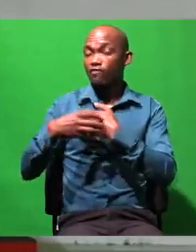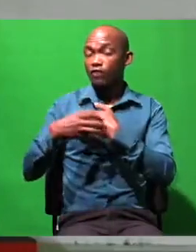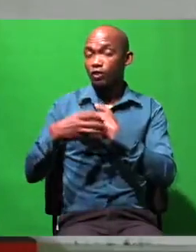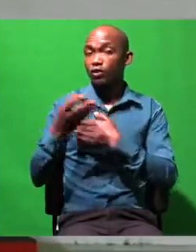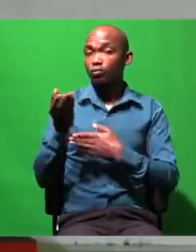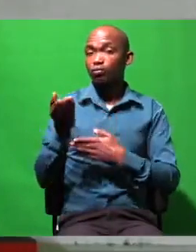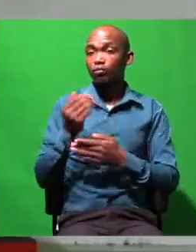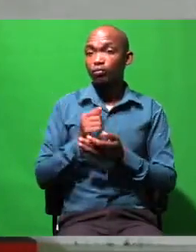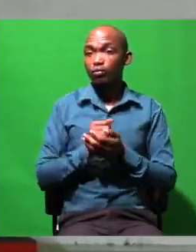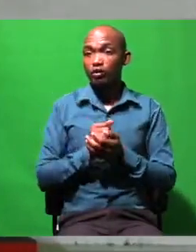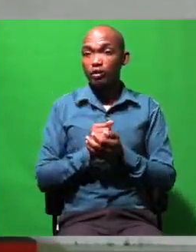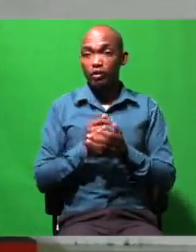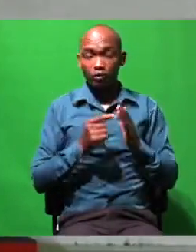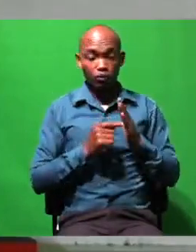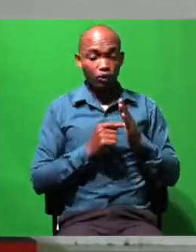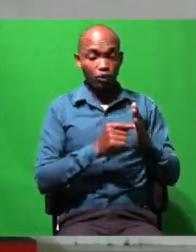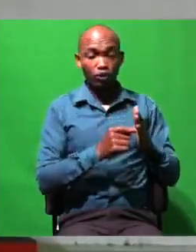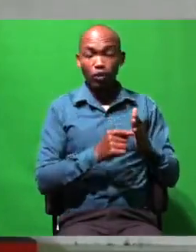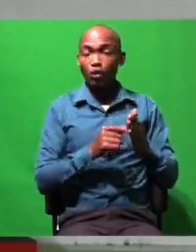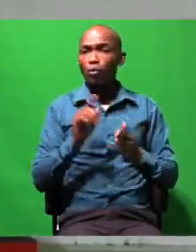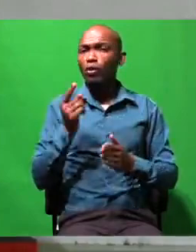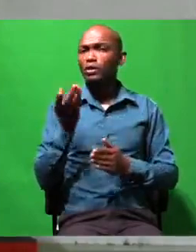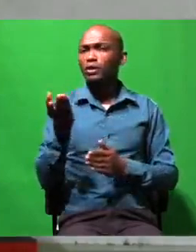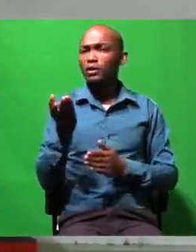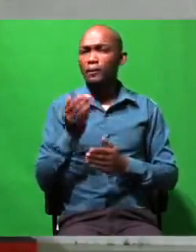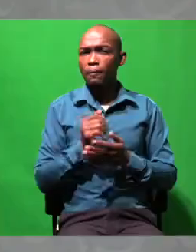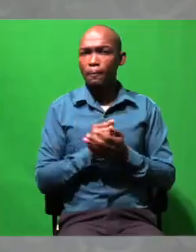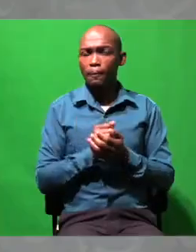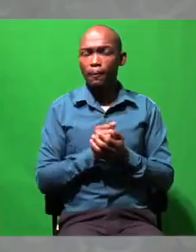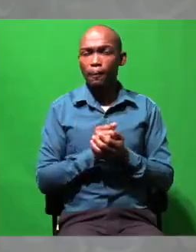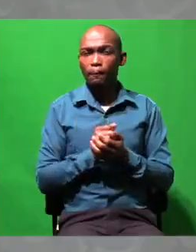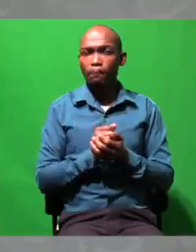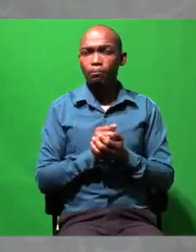photo is show, what is it?